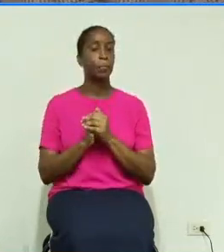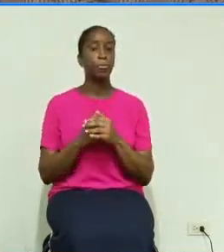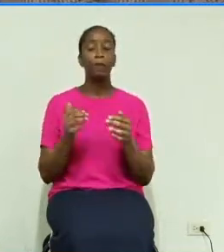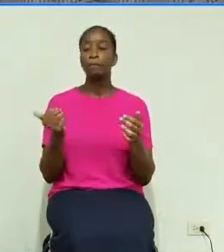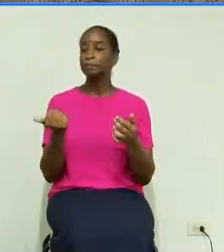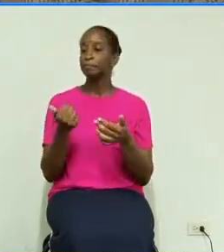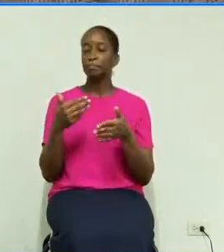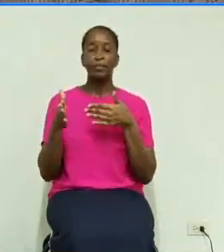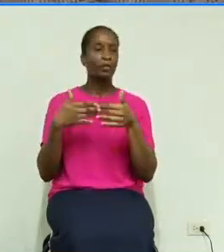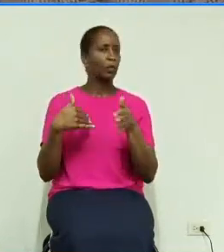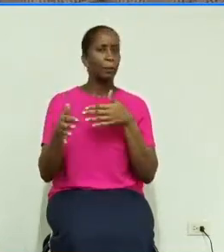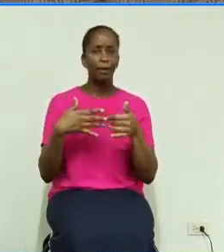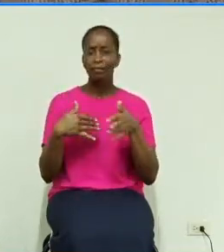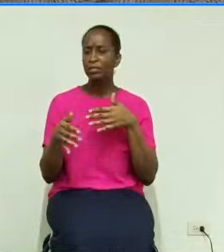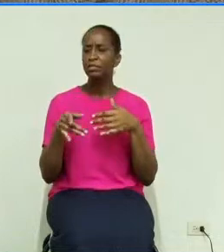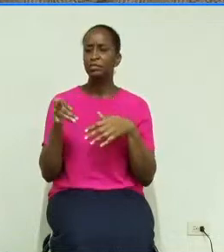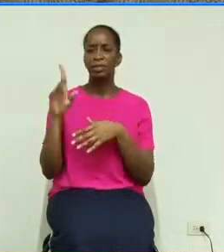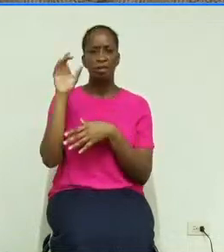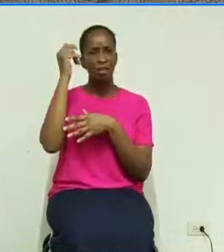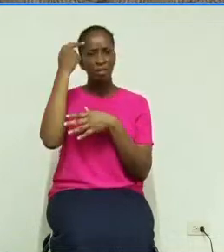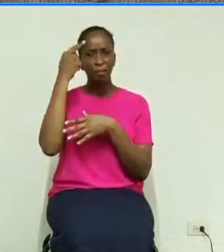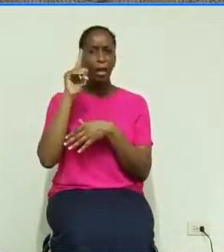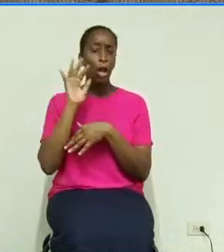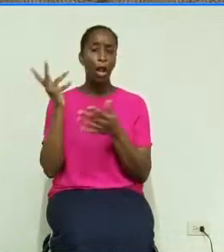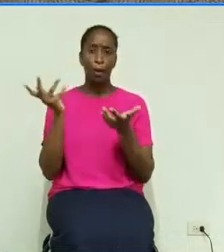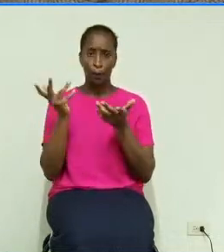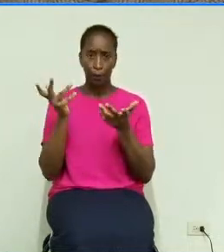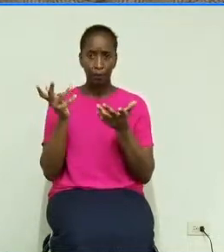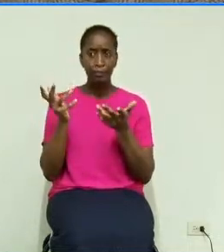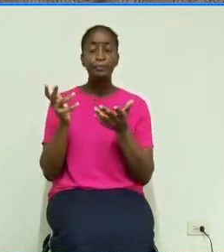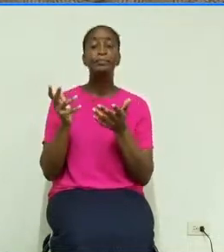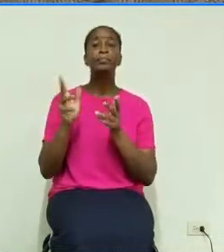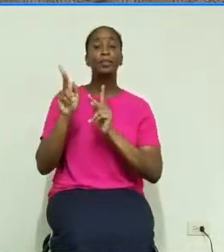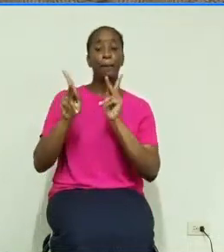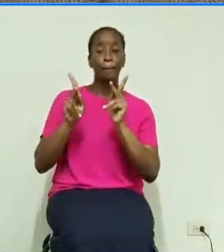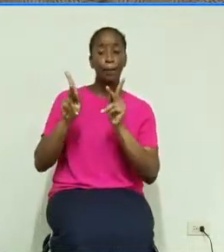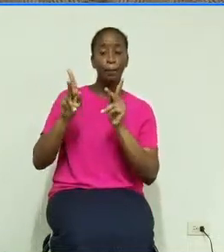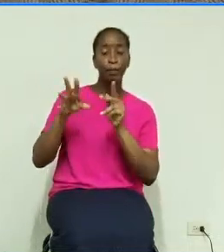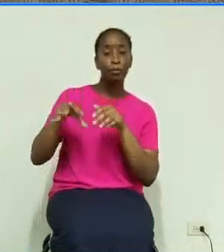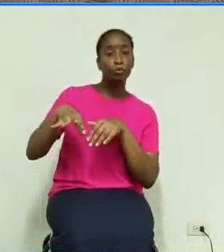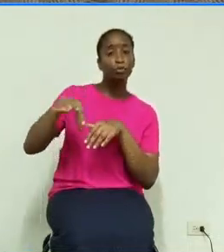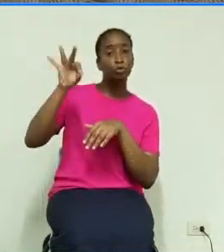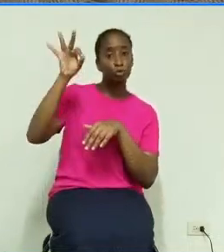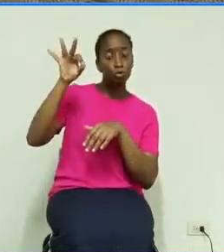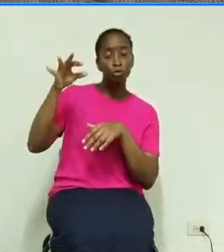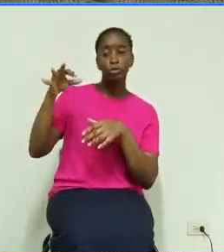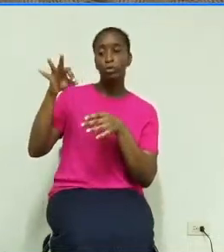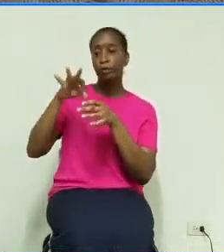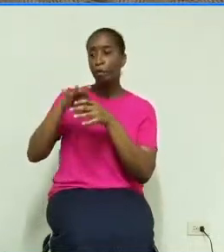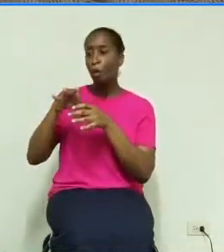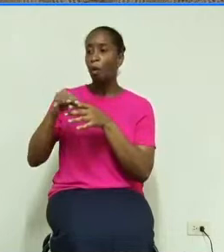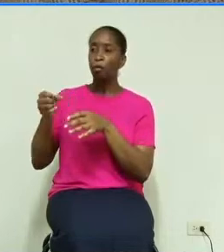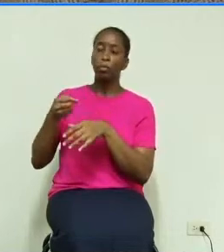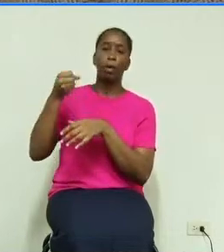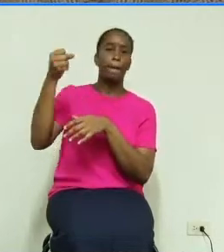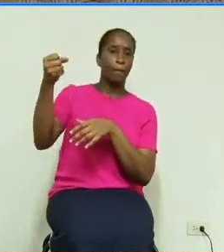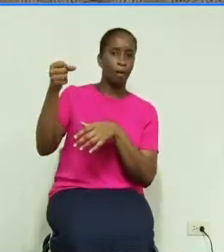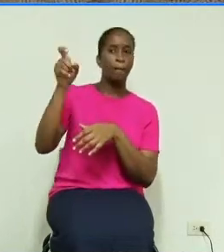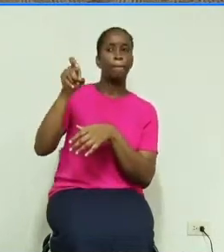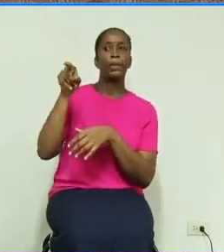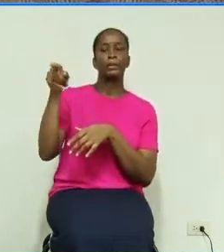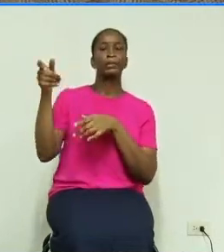govern. We also need to focus on the fact that good governance